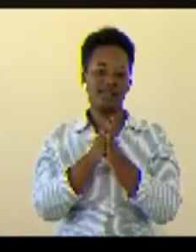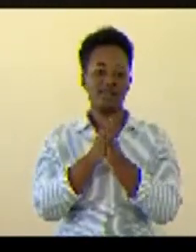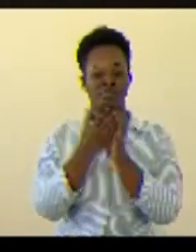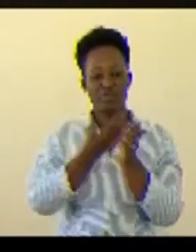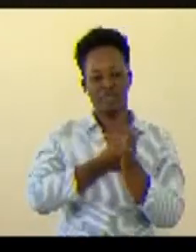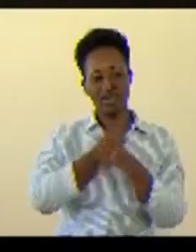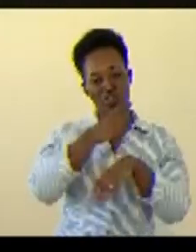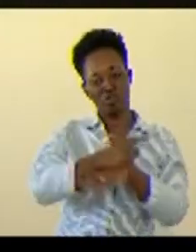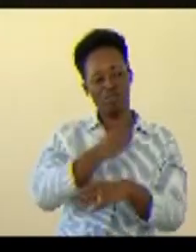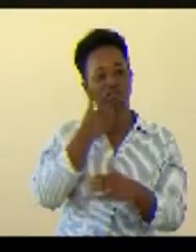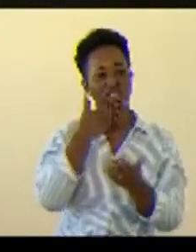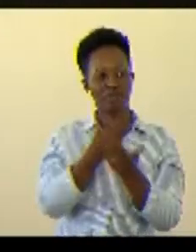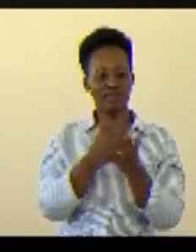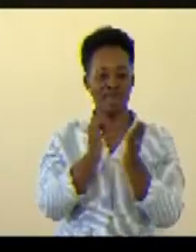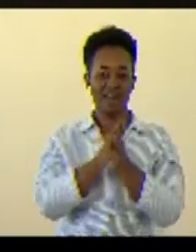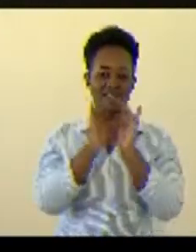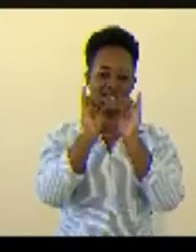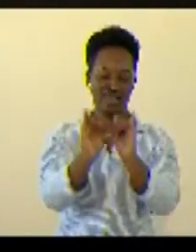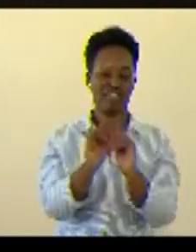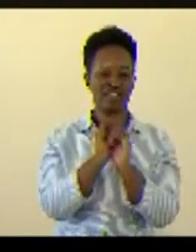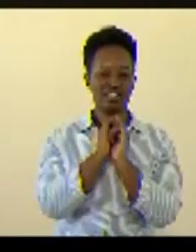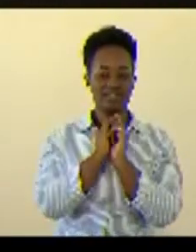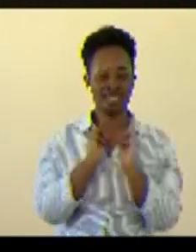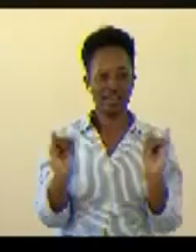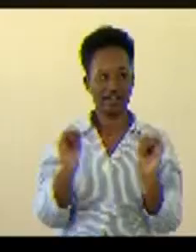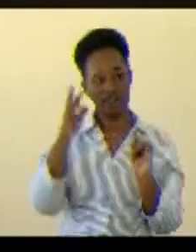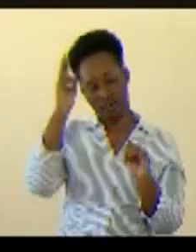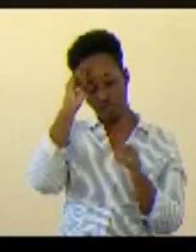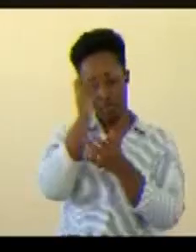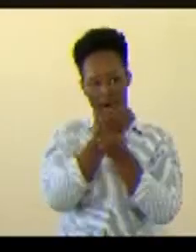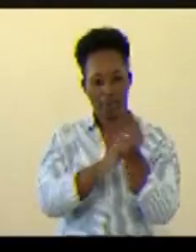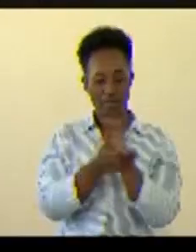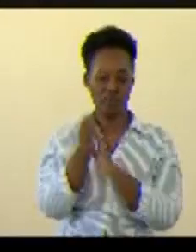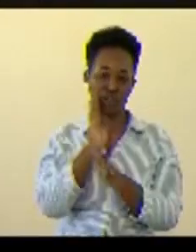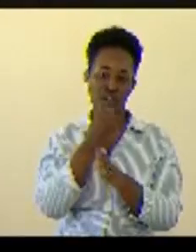blessed day and stay safe. Remember to wash your hands with the